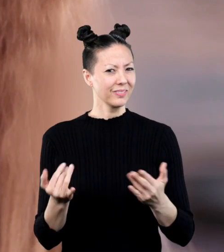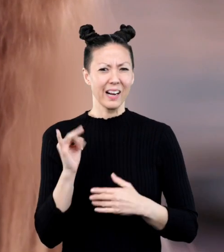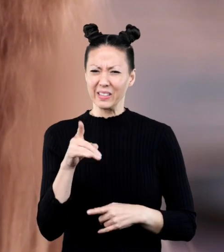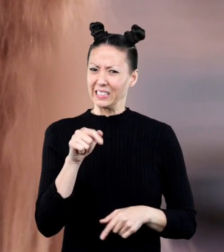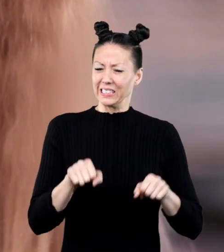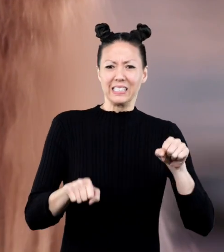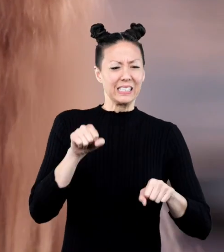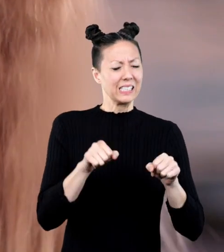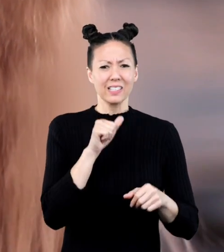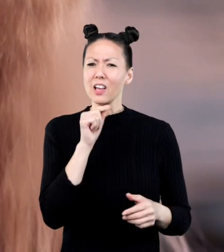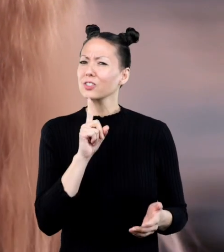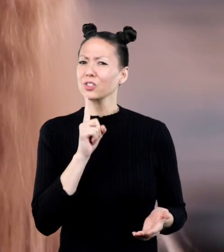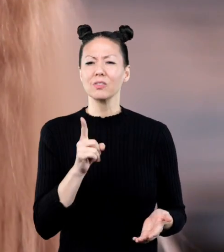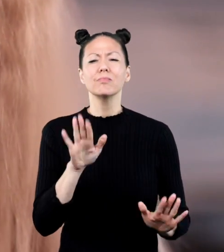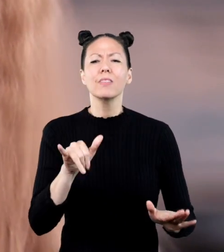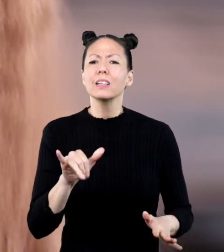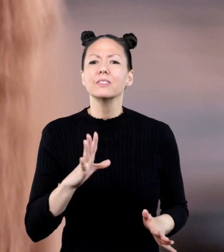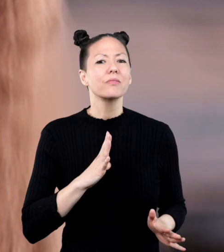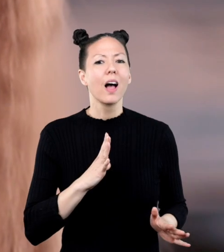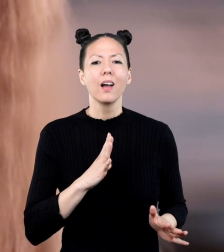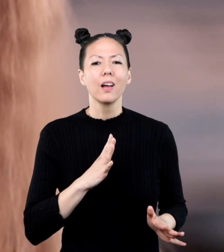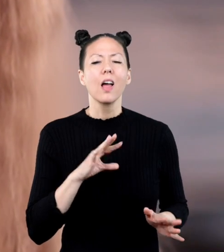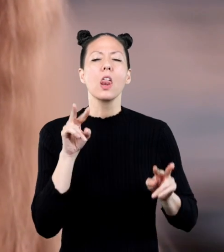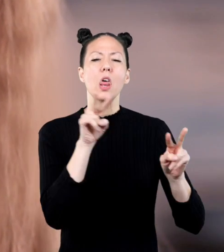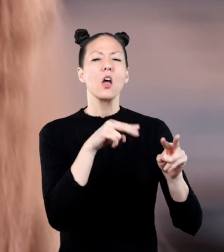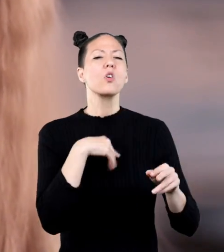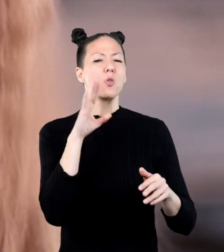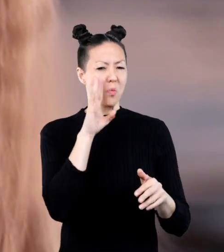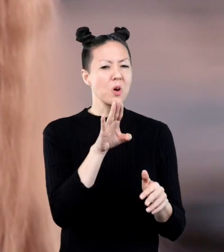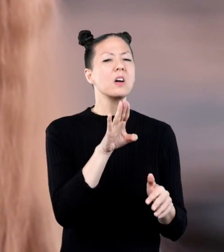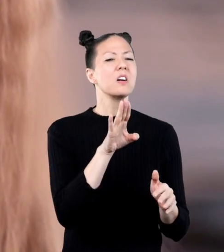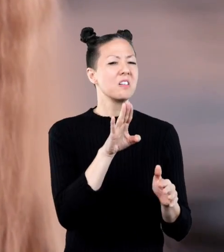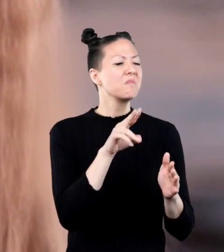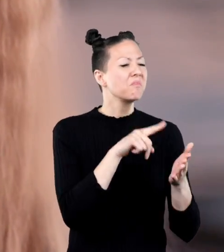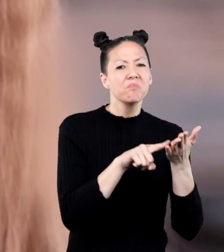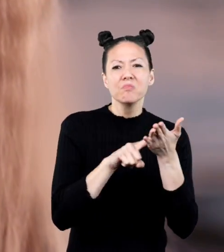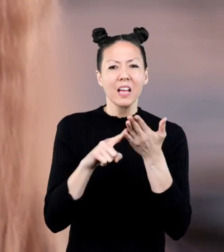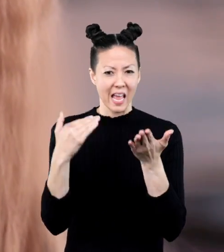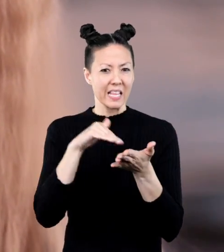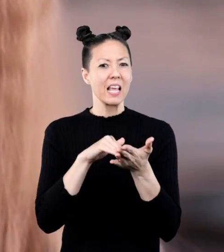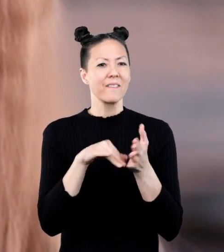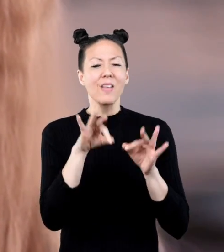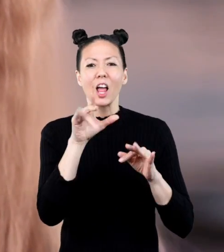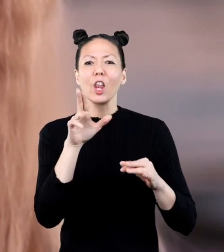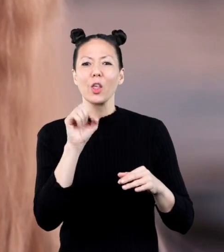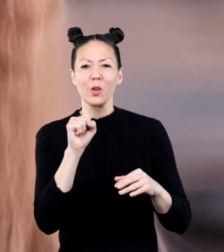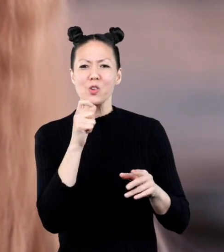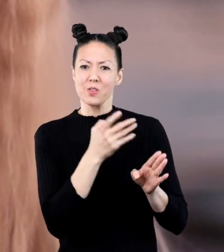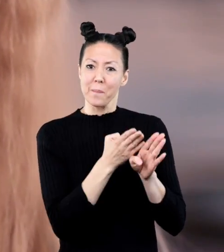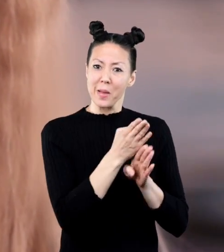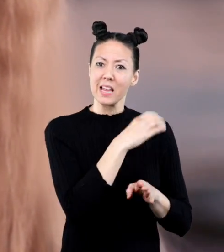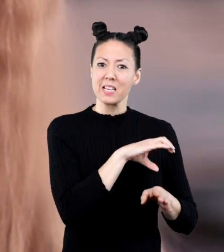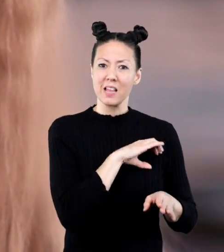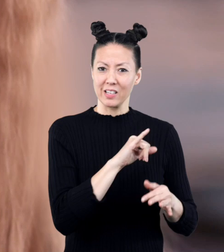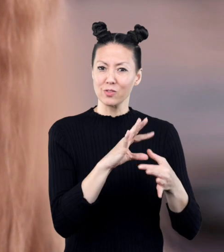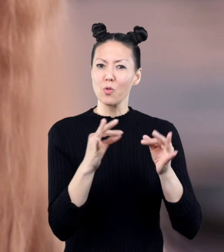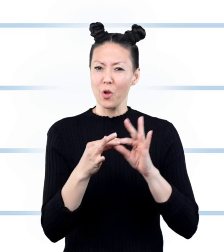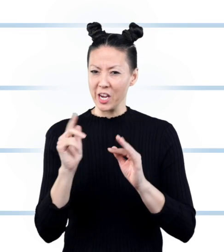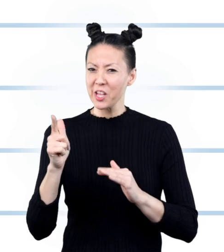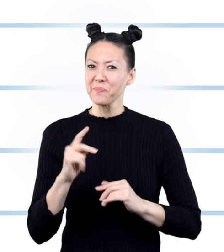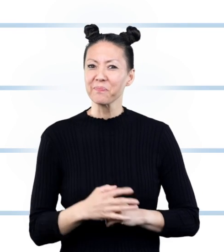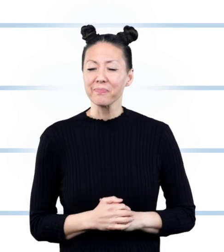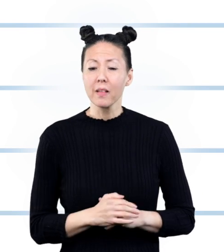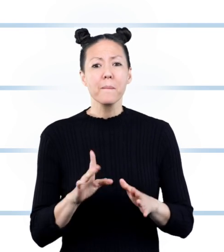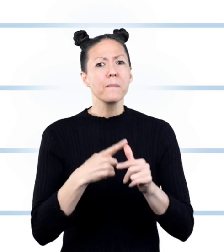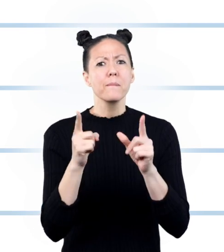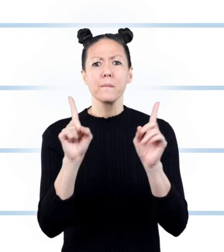If you weren't sure, that's fine. Later, we will look for clues to help us know who the main character is in the story. But